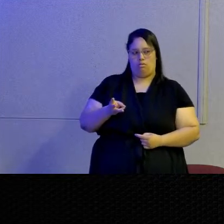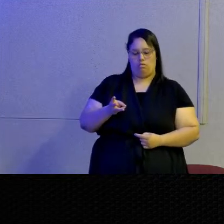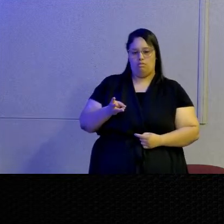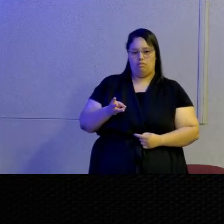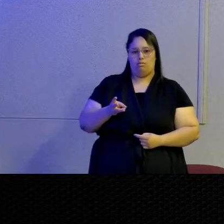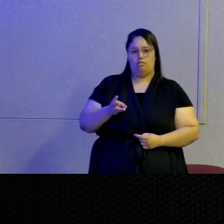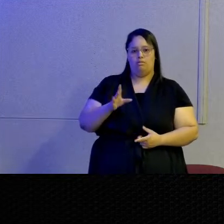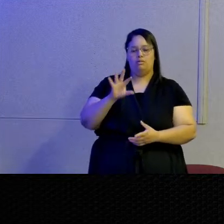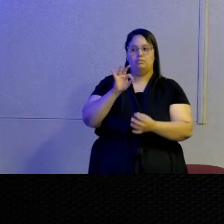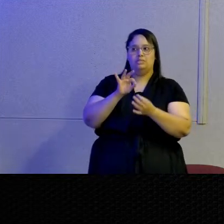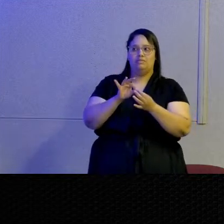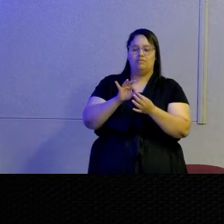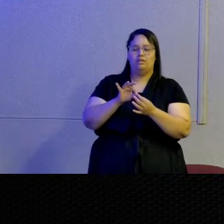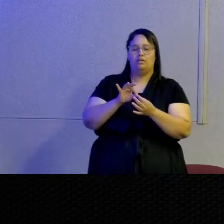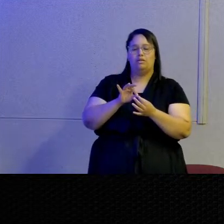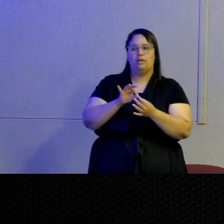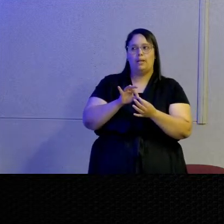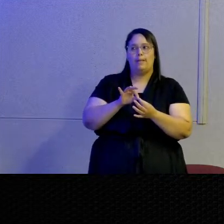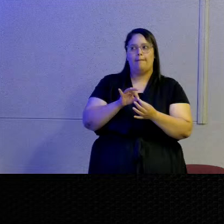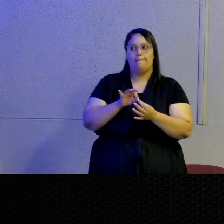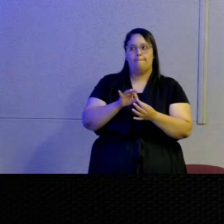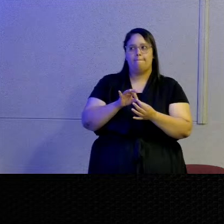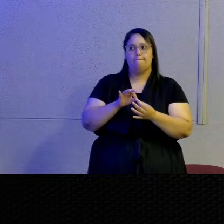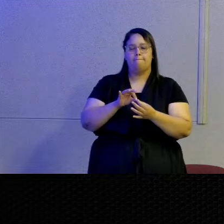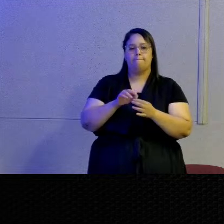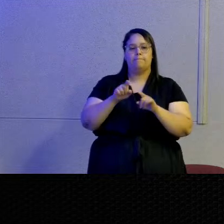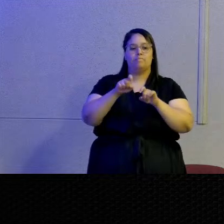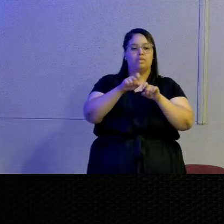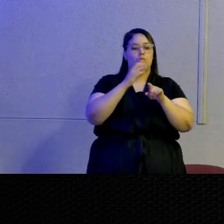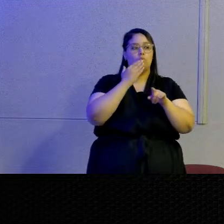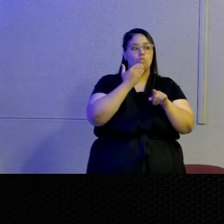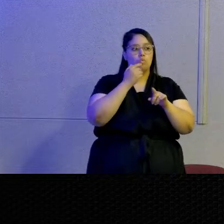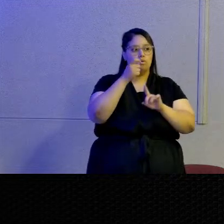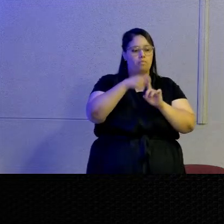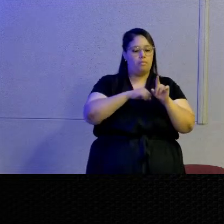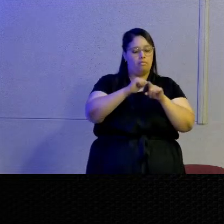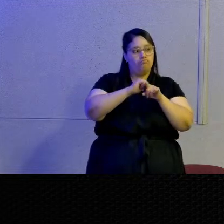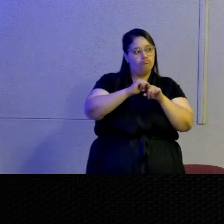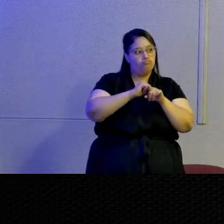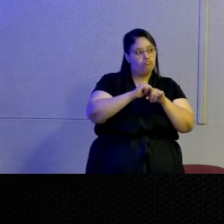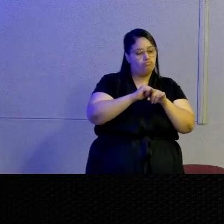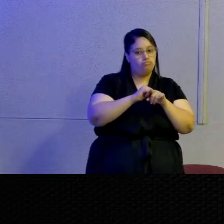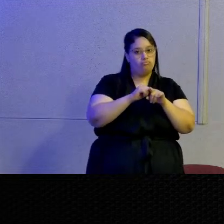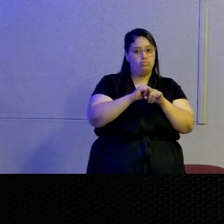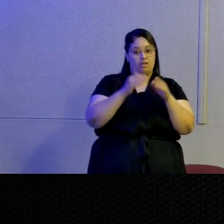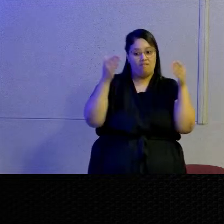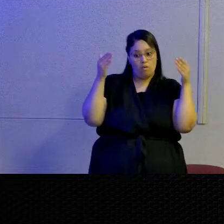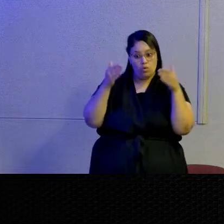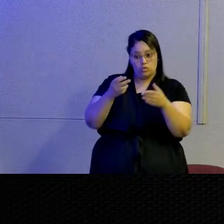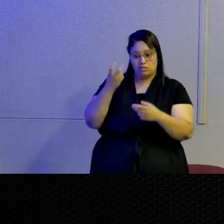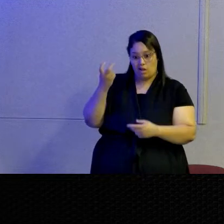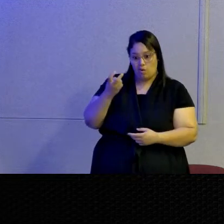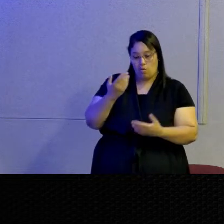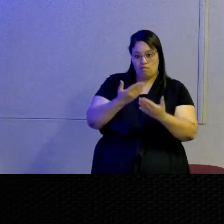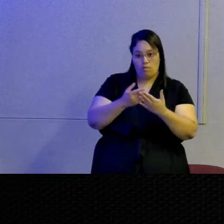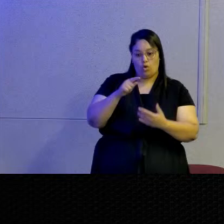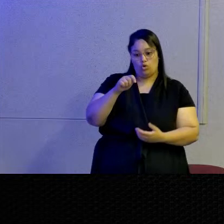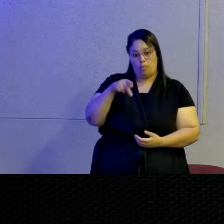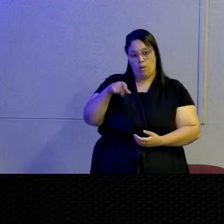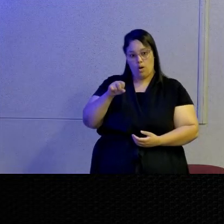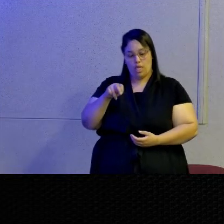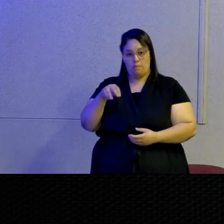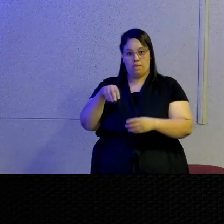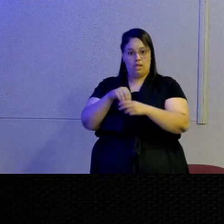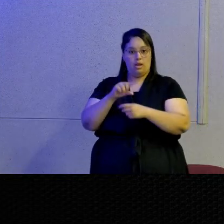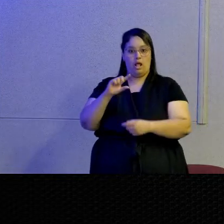in particular, I think experimentalists were not really focusing on looking for toponium at the LHC. So that's why I